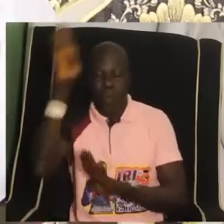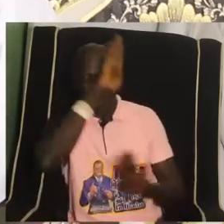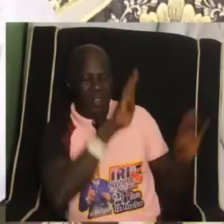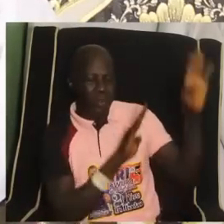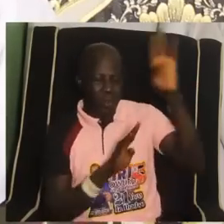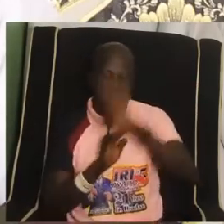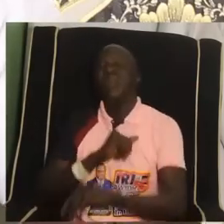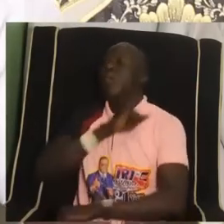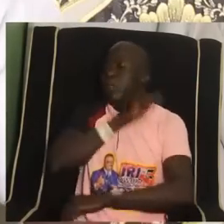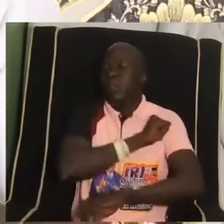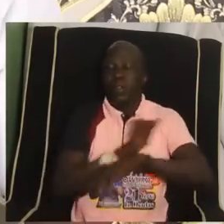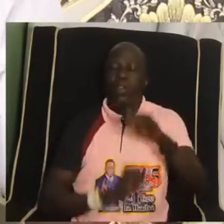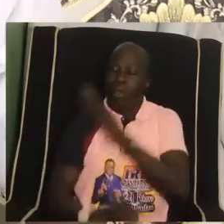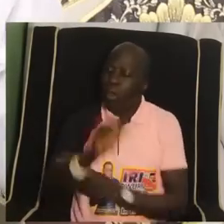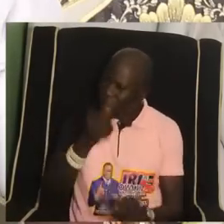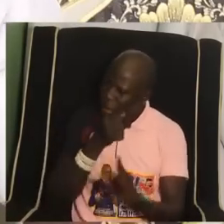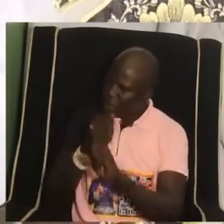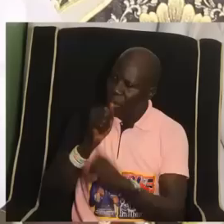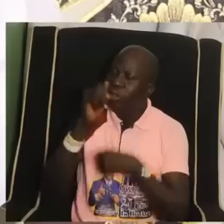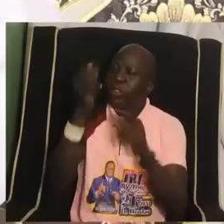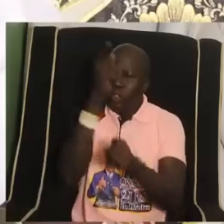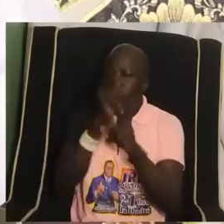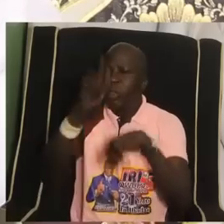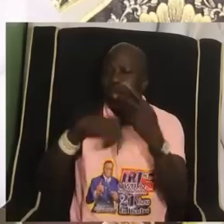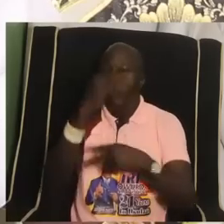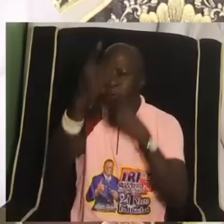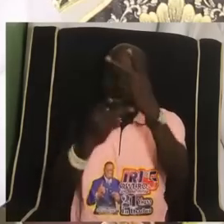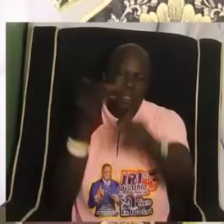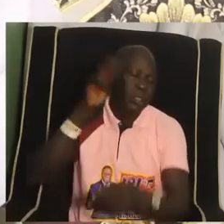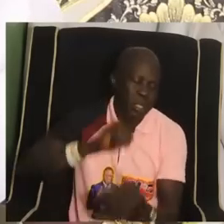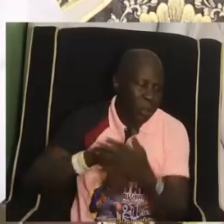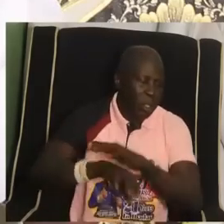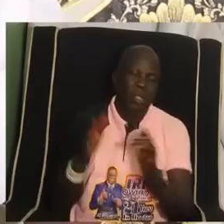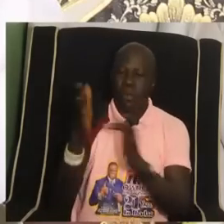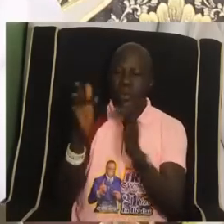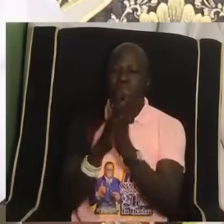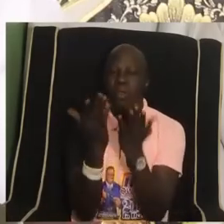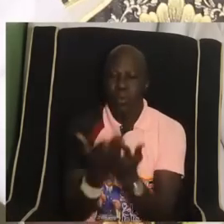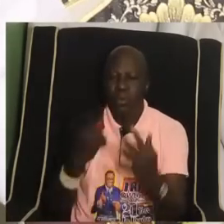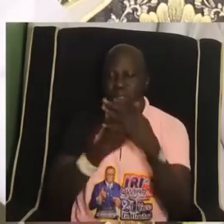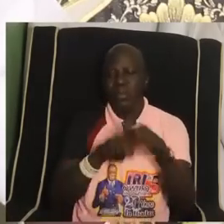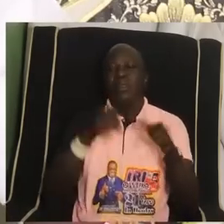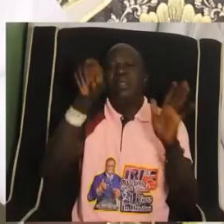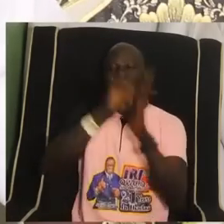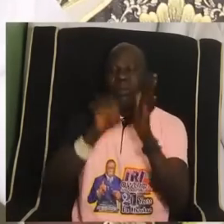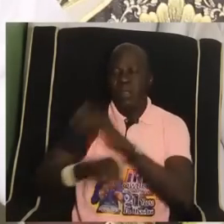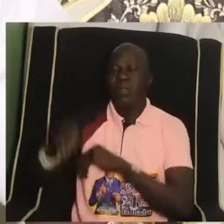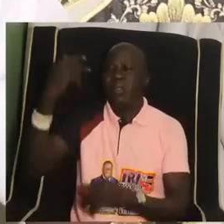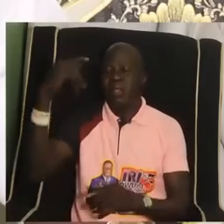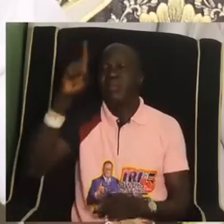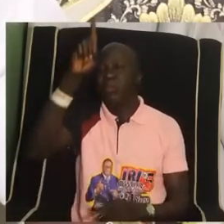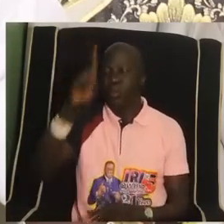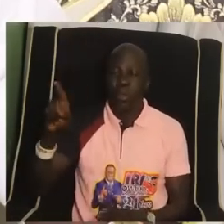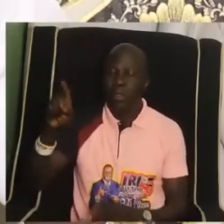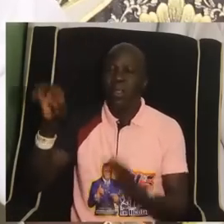head to, and God himself visit him. Ninu iwe Genesis orikejila. In the book of Genesis chapter 12. Kilo sele be. Ese kenne kan mo tele